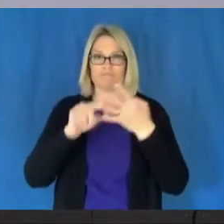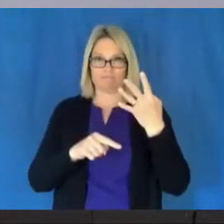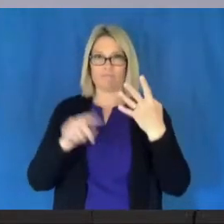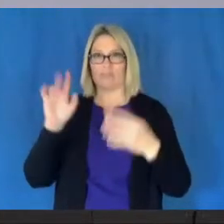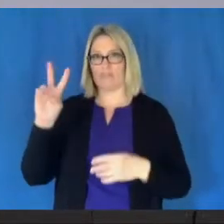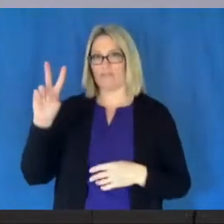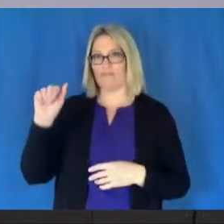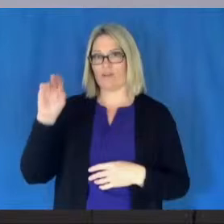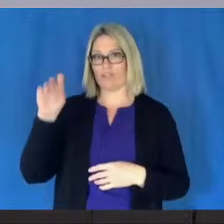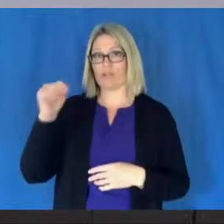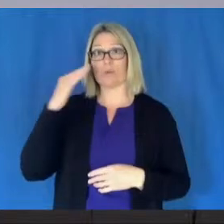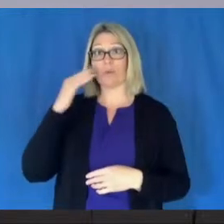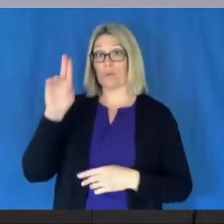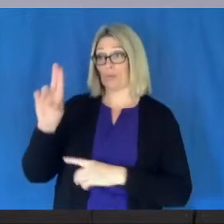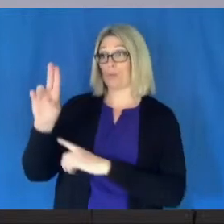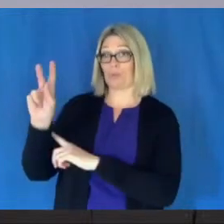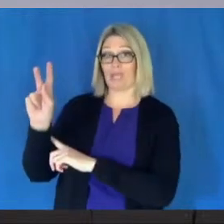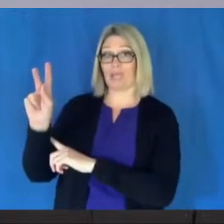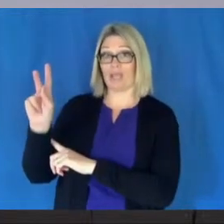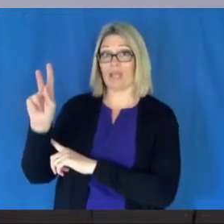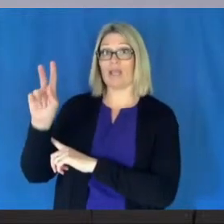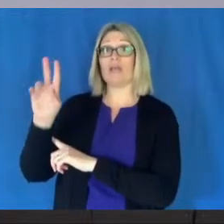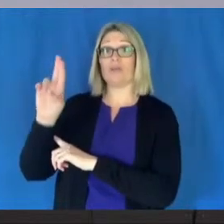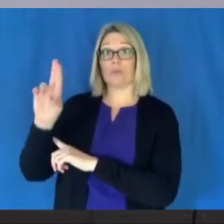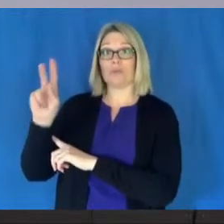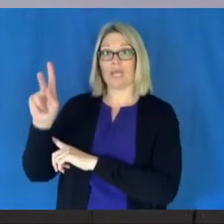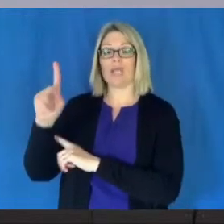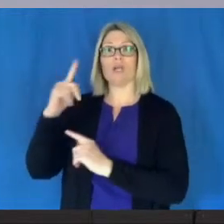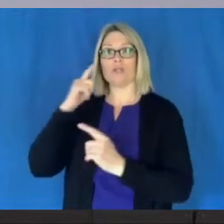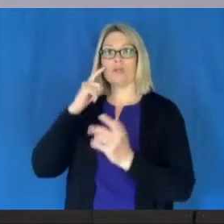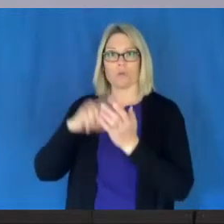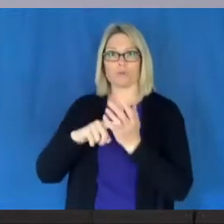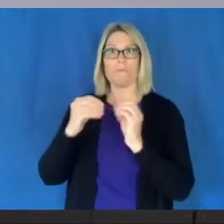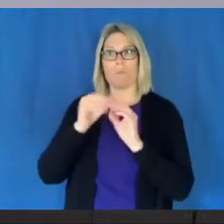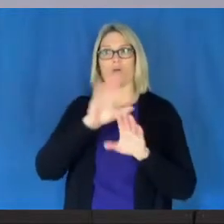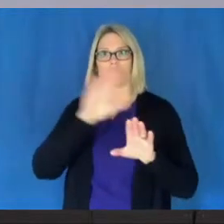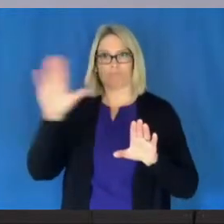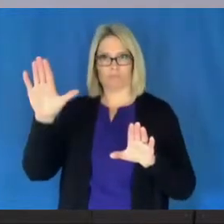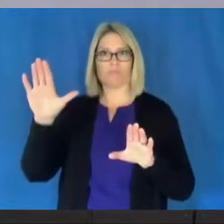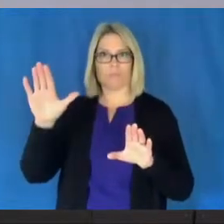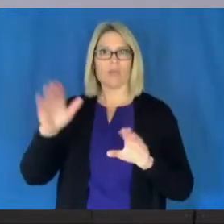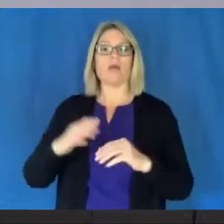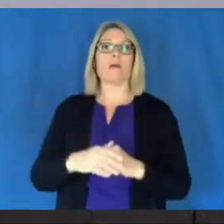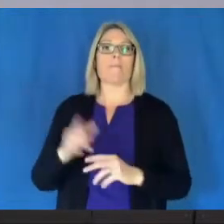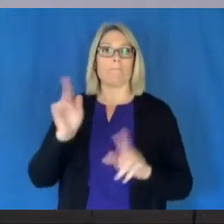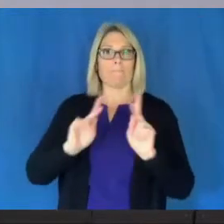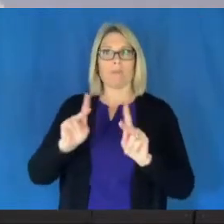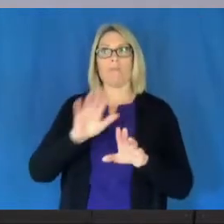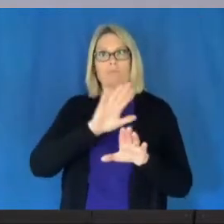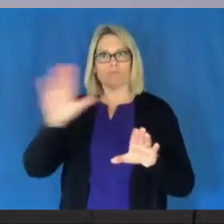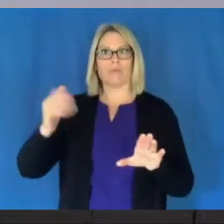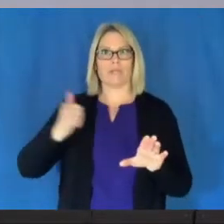the UK variant is certainly the predominant variant that people are seeing in the country.